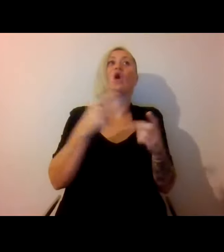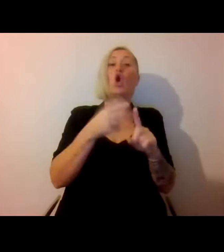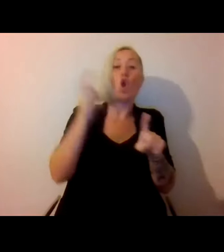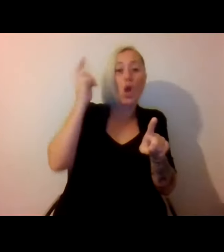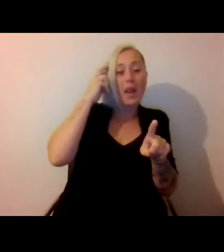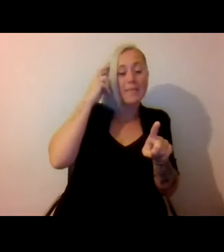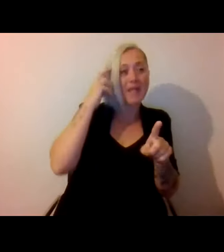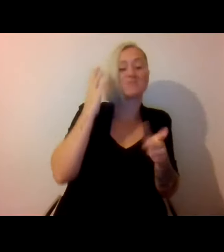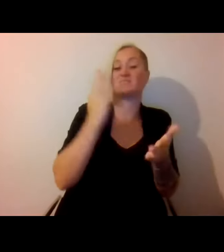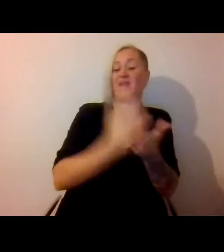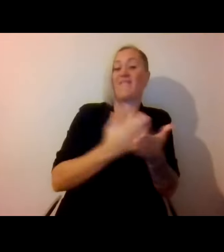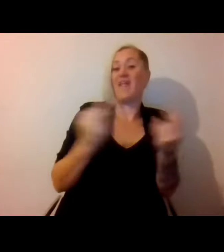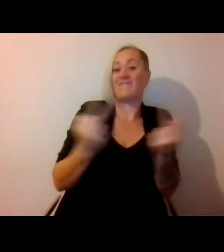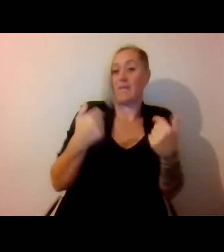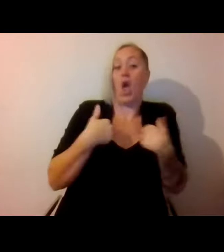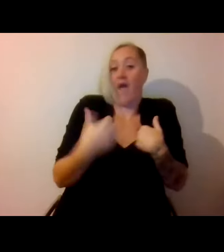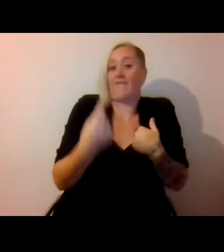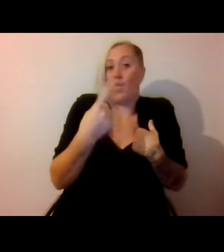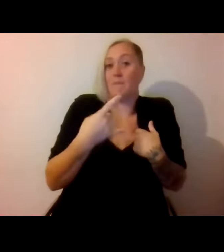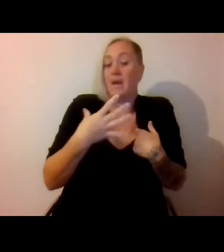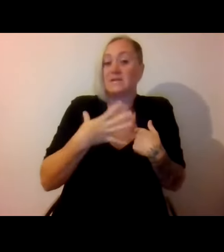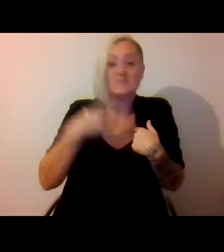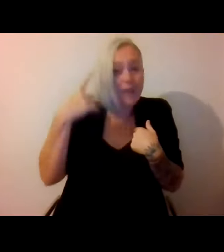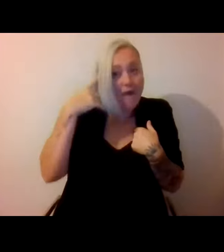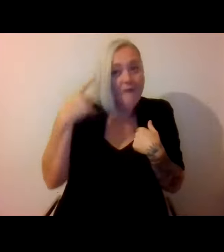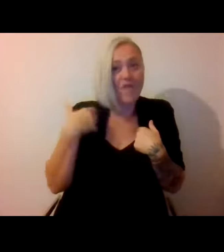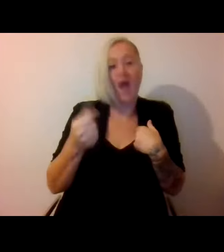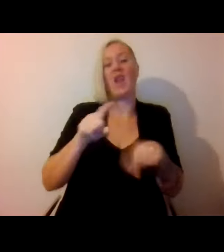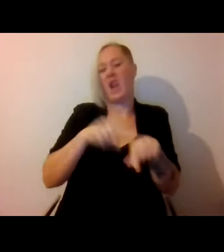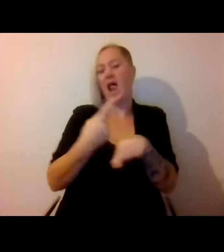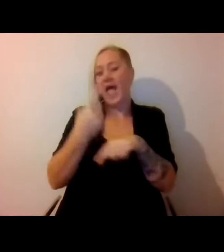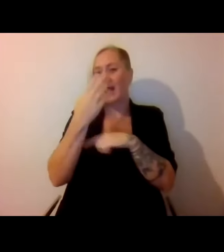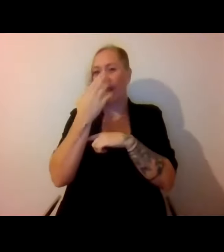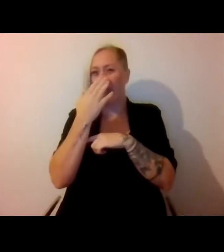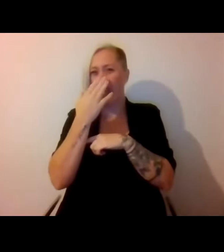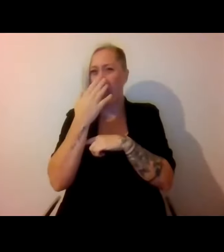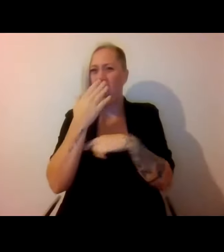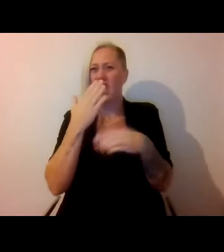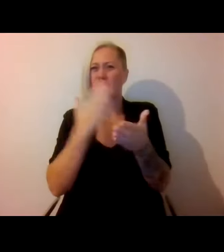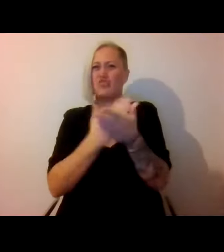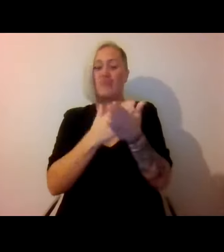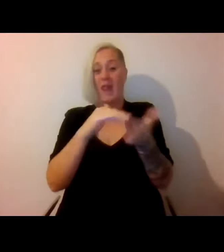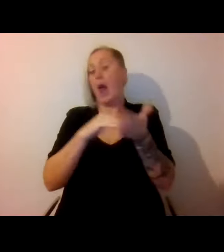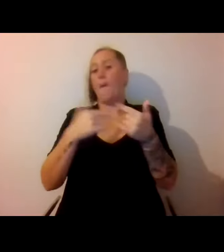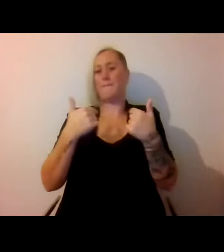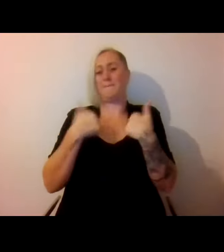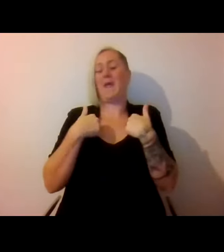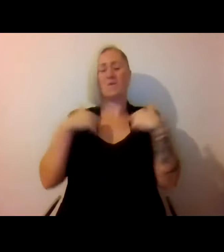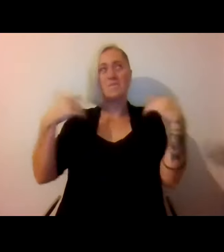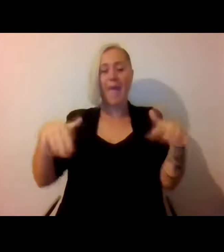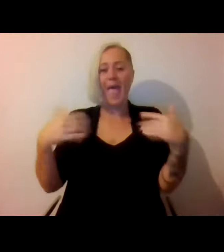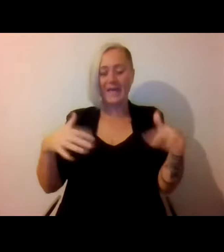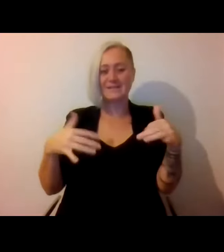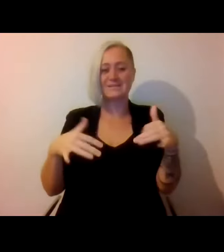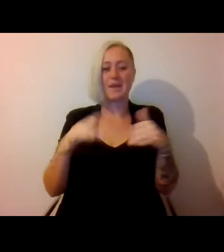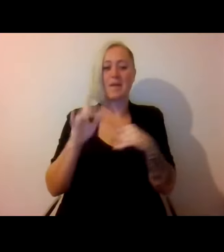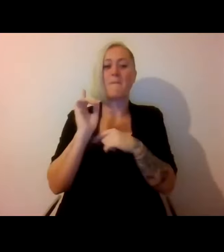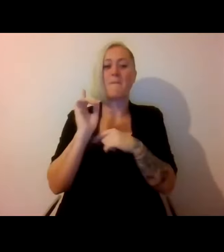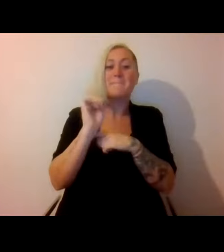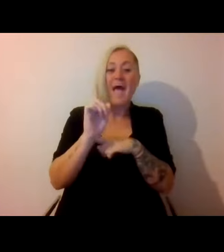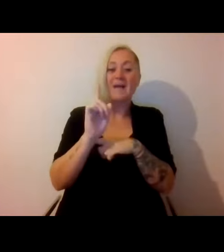I mean, I have one myself at a late age, and it really helped me. It's amazing. But they